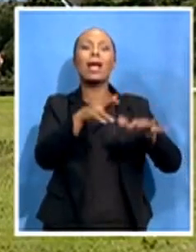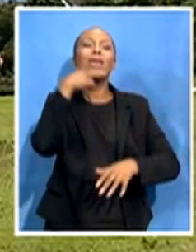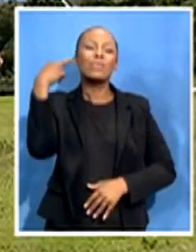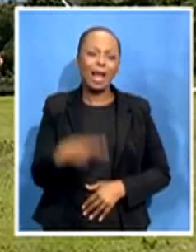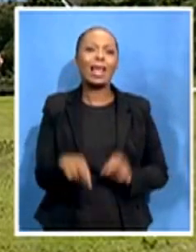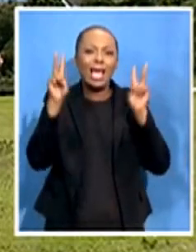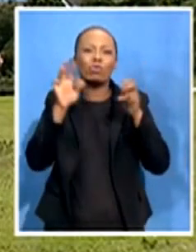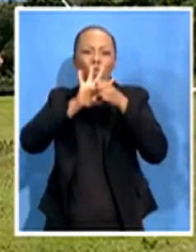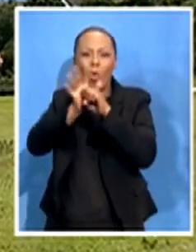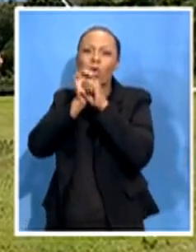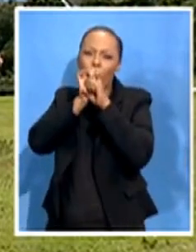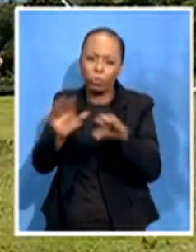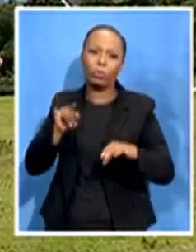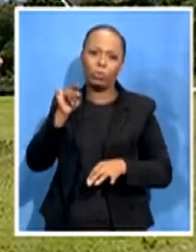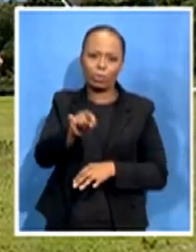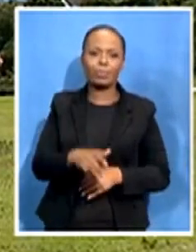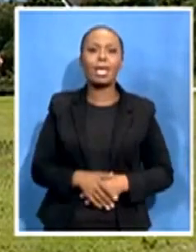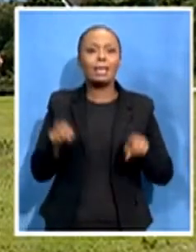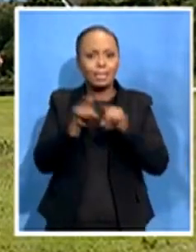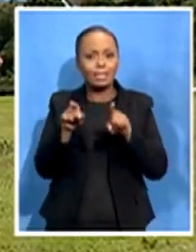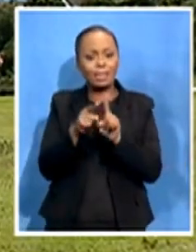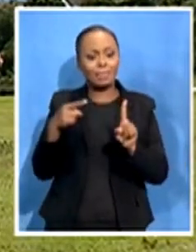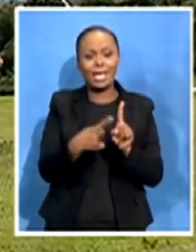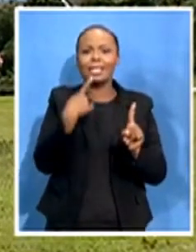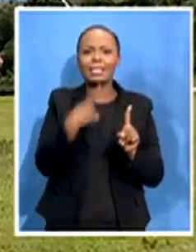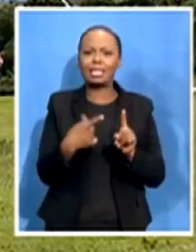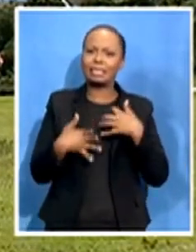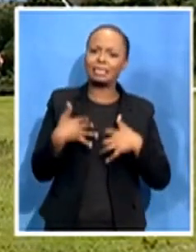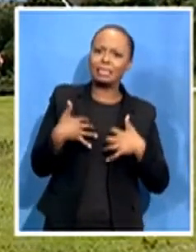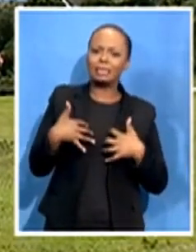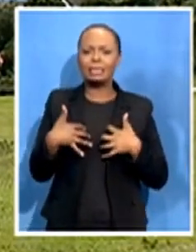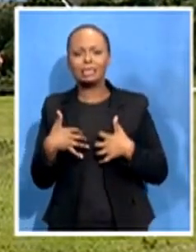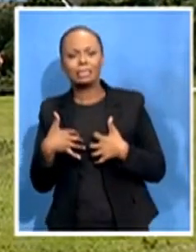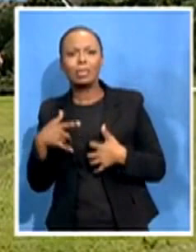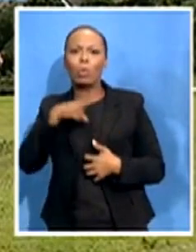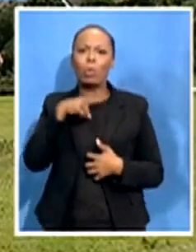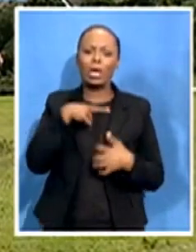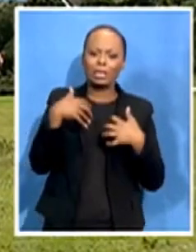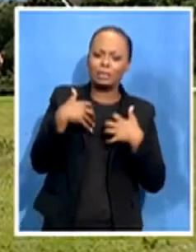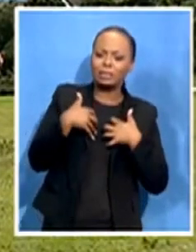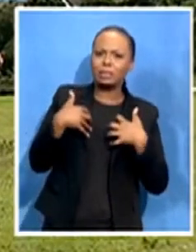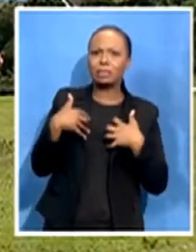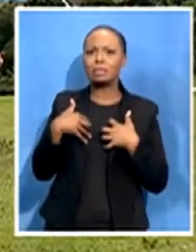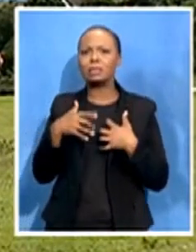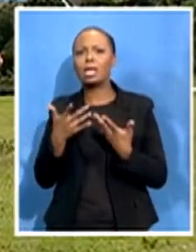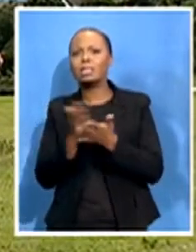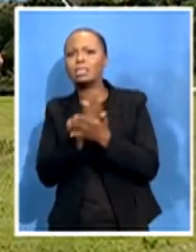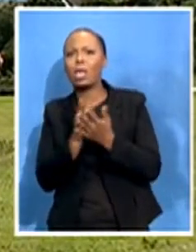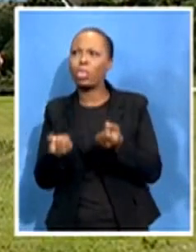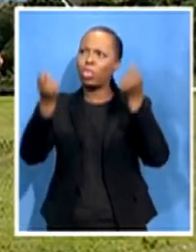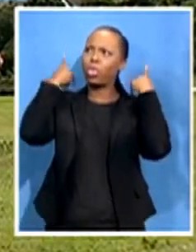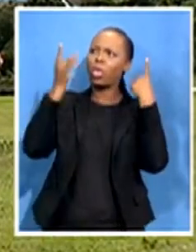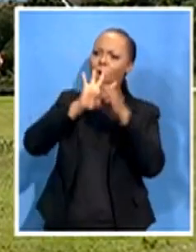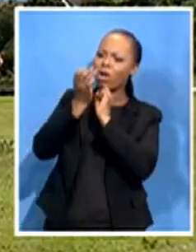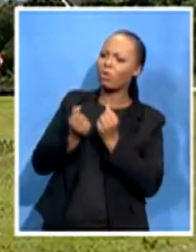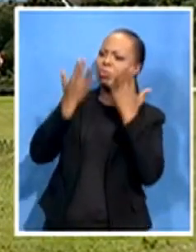he is quite also anxious because there seems to be myths surrounding how you get COVID-19, how to treat it, and he said that education at this